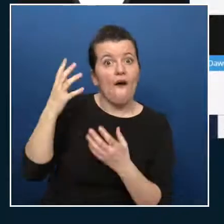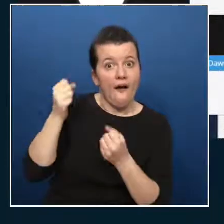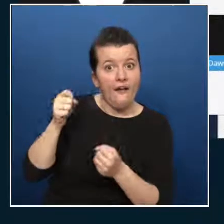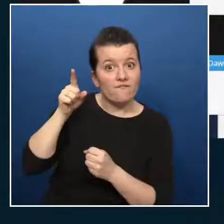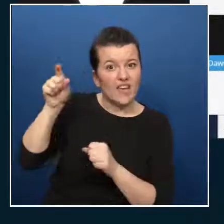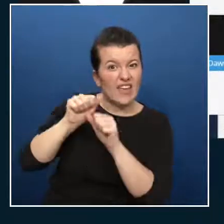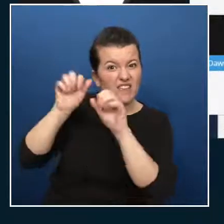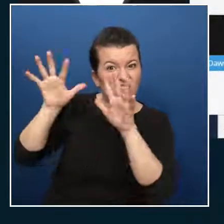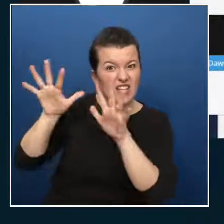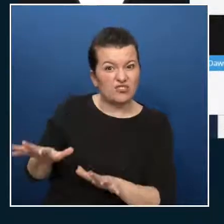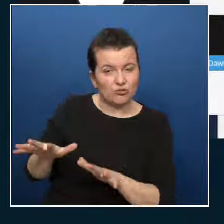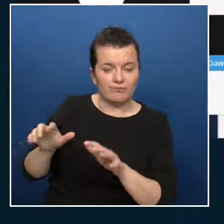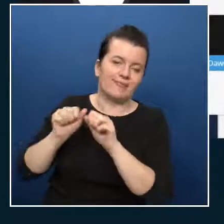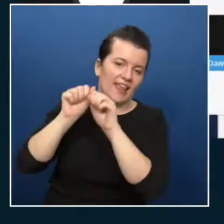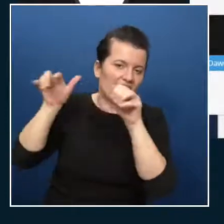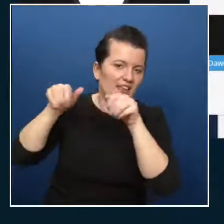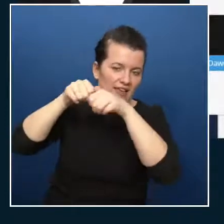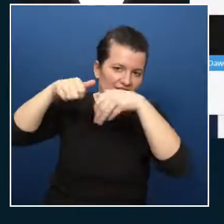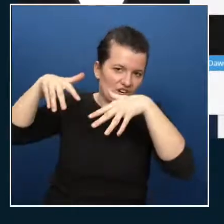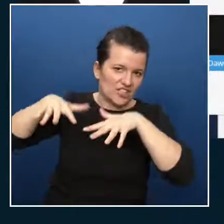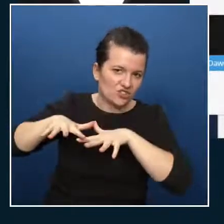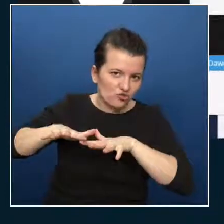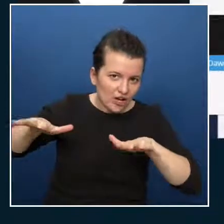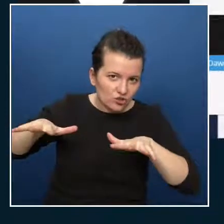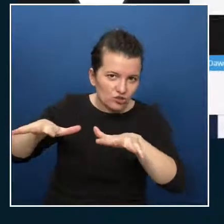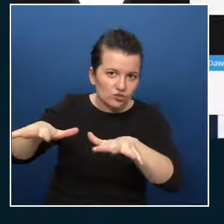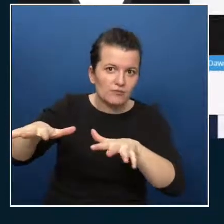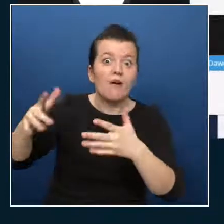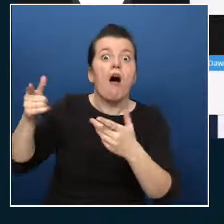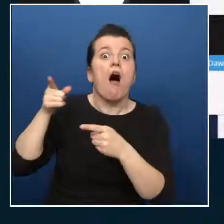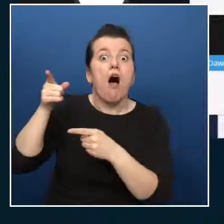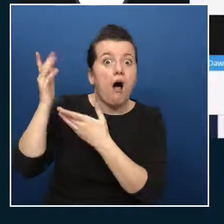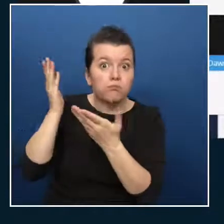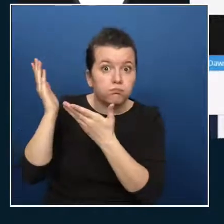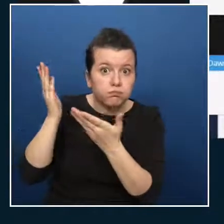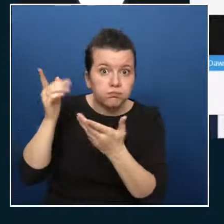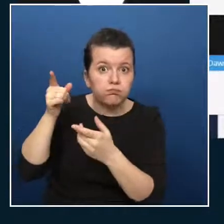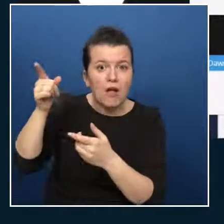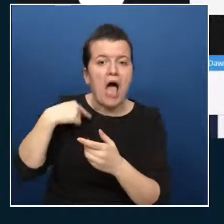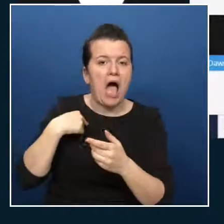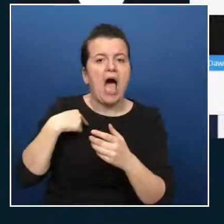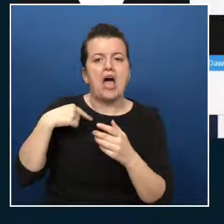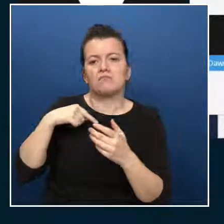create, a server. And after creating the server, I would just,